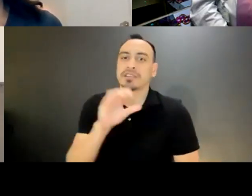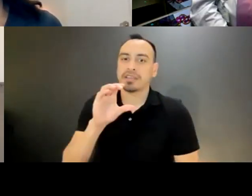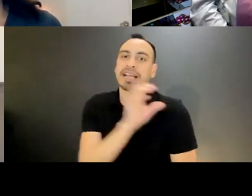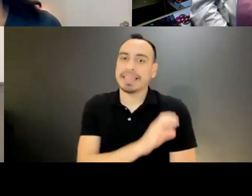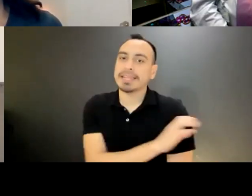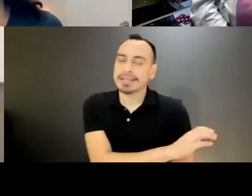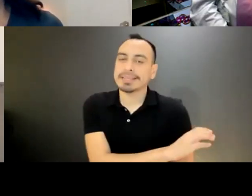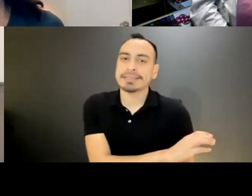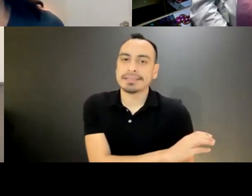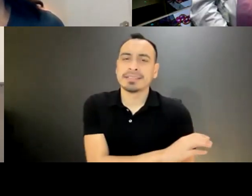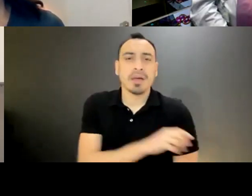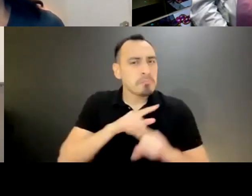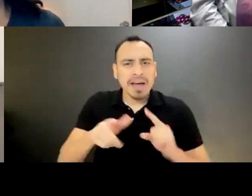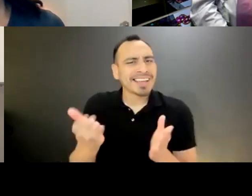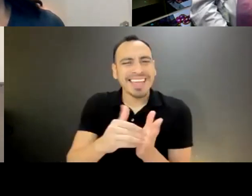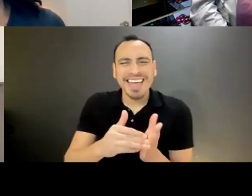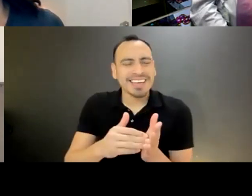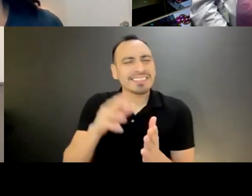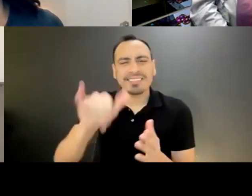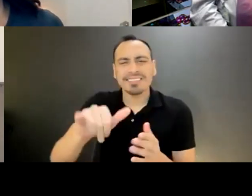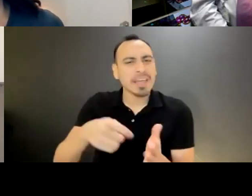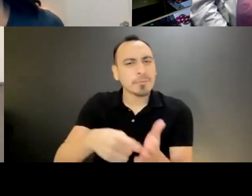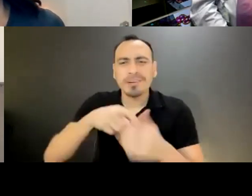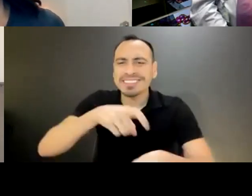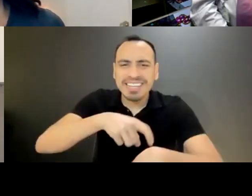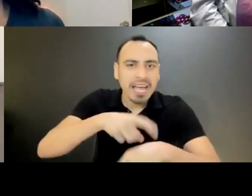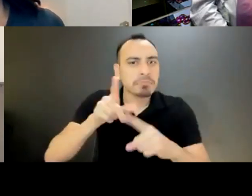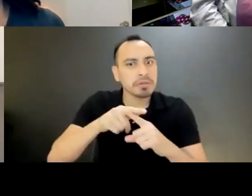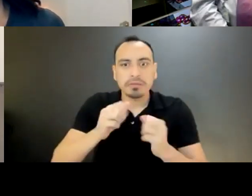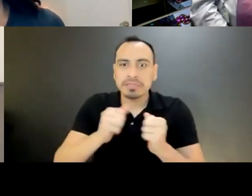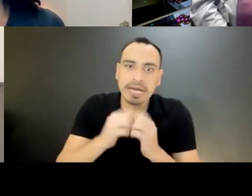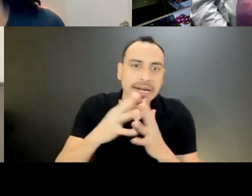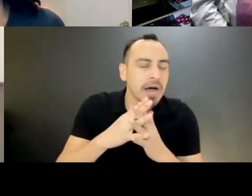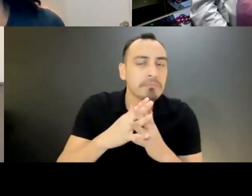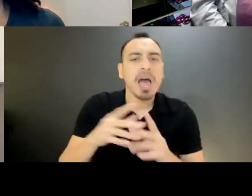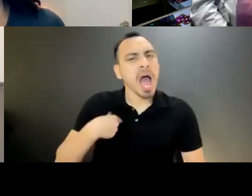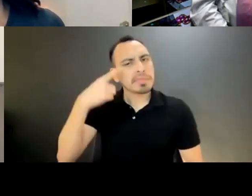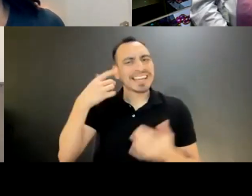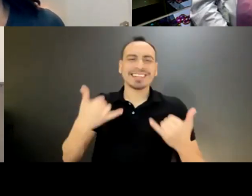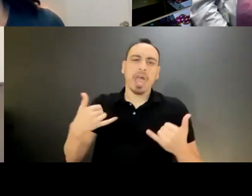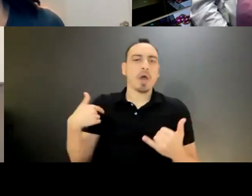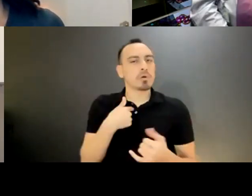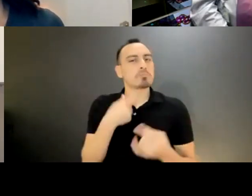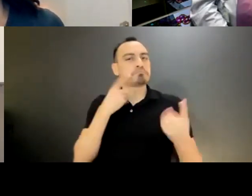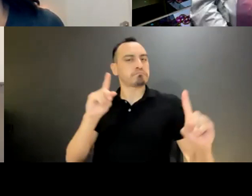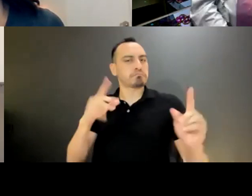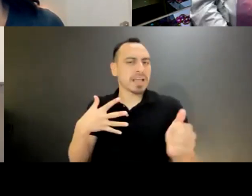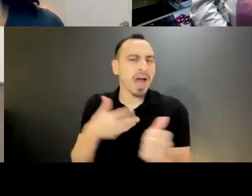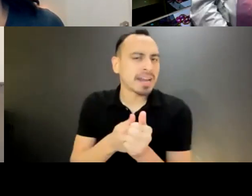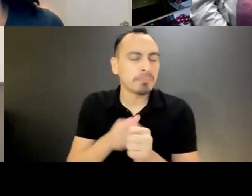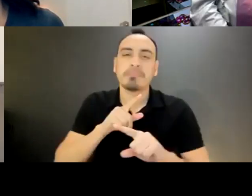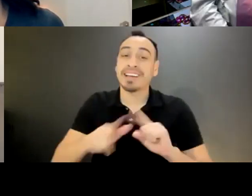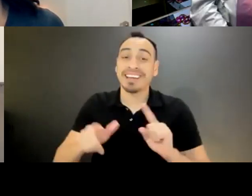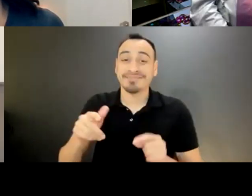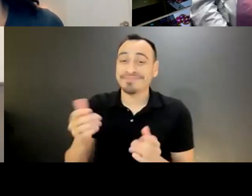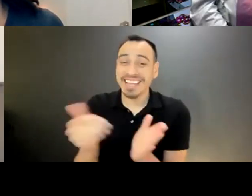up. So I think that now we've probably caught up, but I think the data there's a lag,